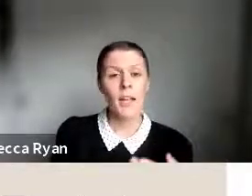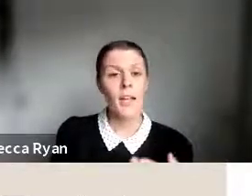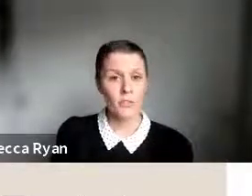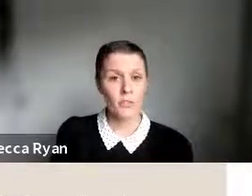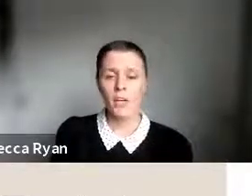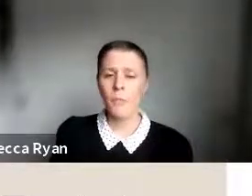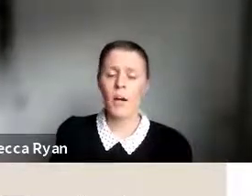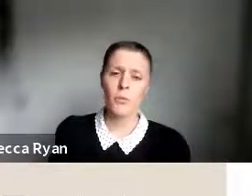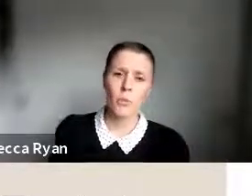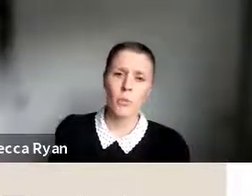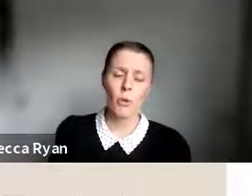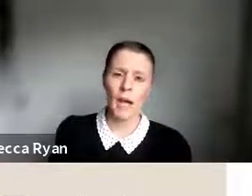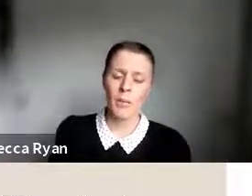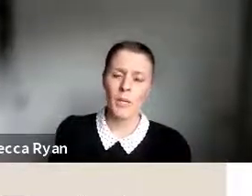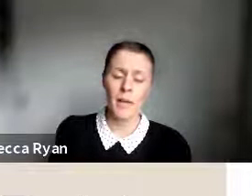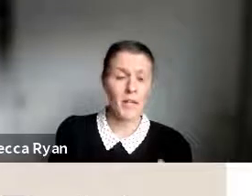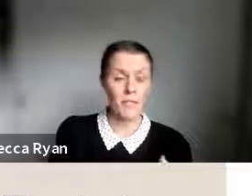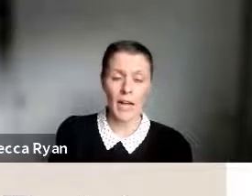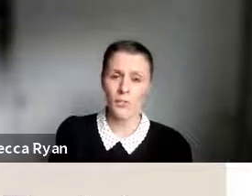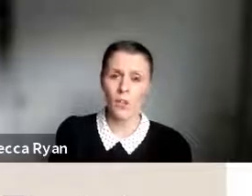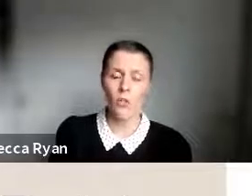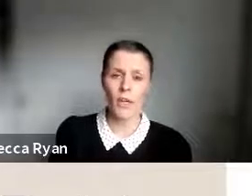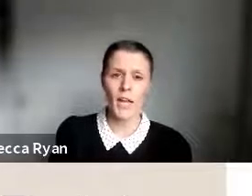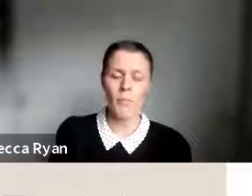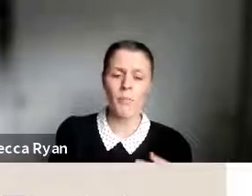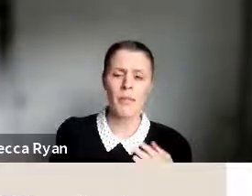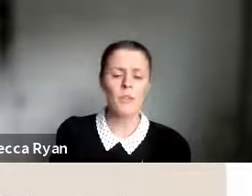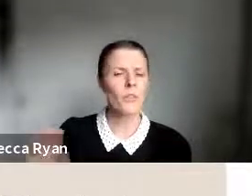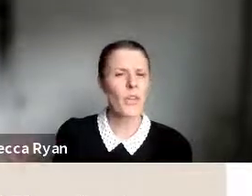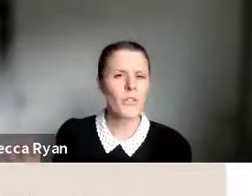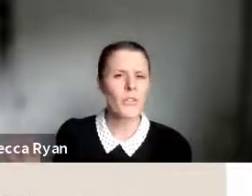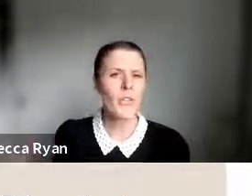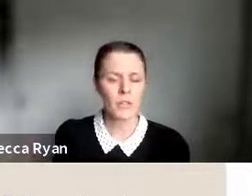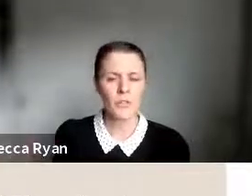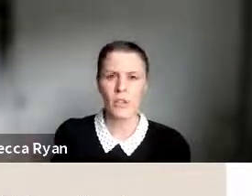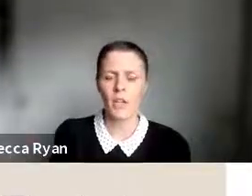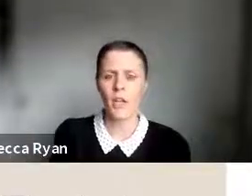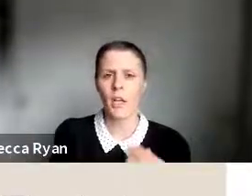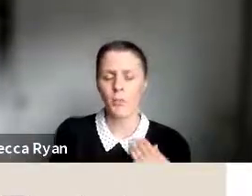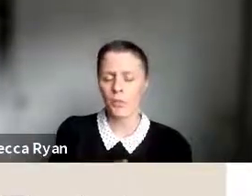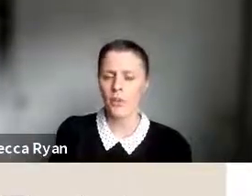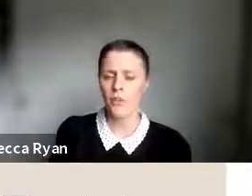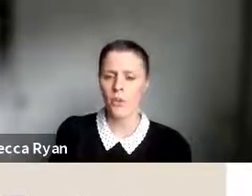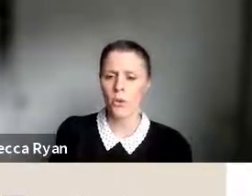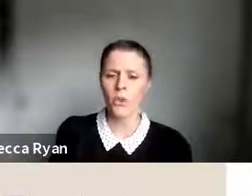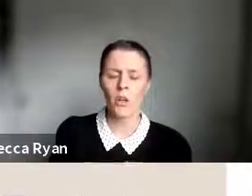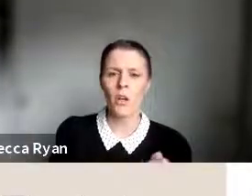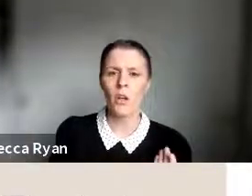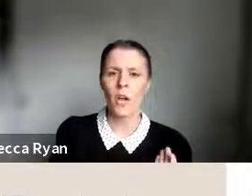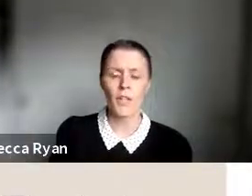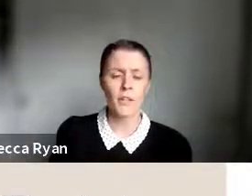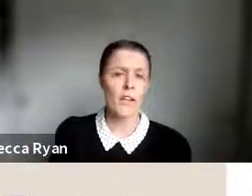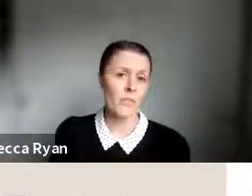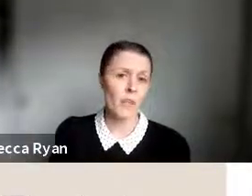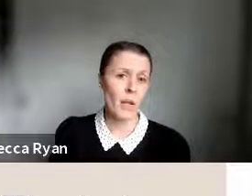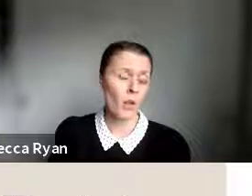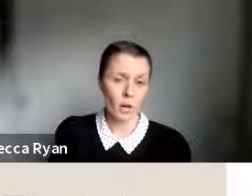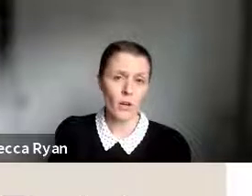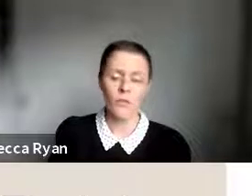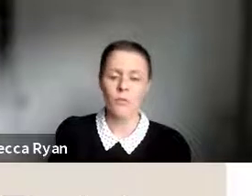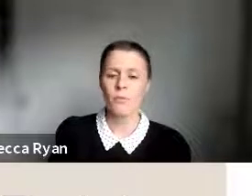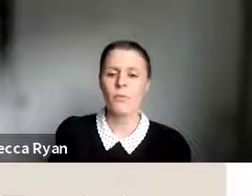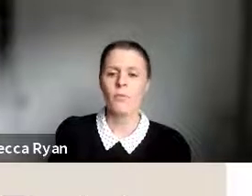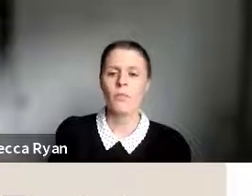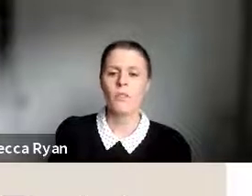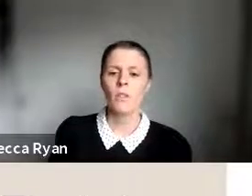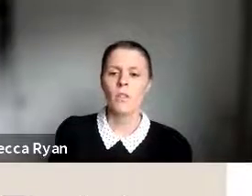men? It is very possible that it will happen in men if it hasn't already happened in men. So it's not just necessarily specific to those that are identified as female at